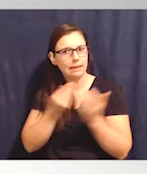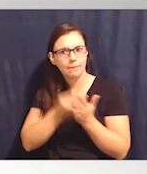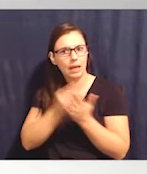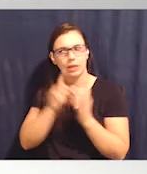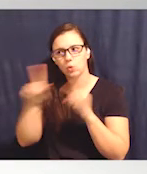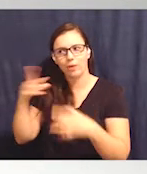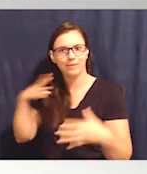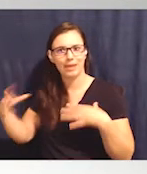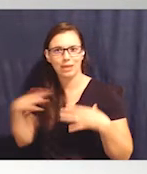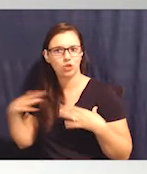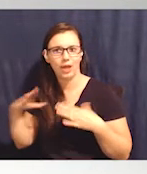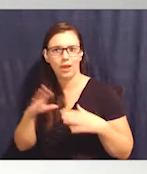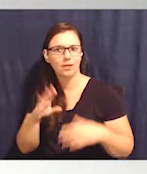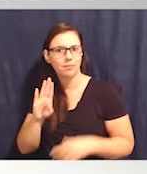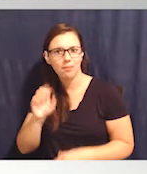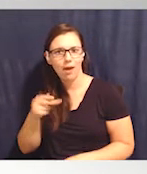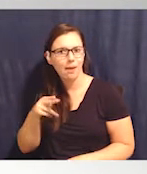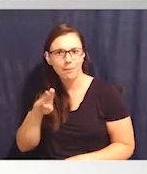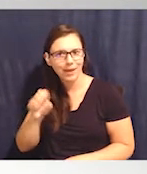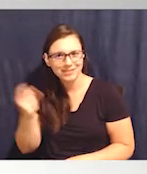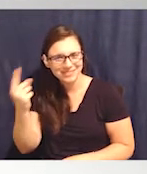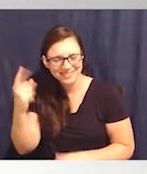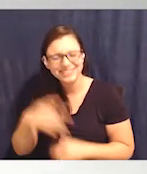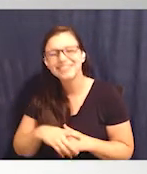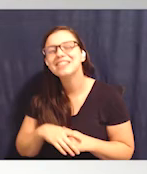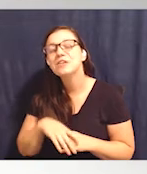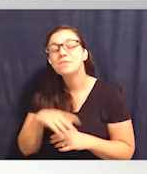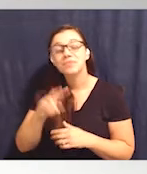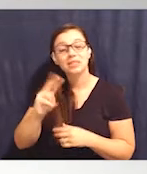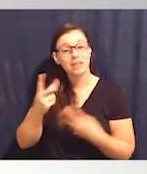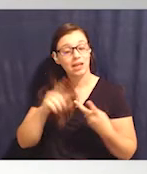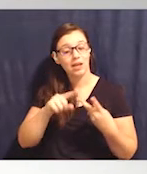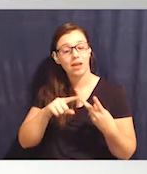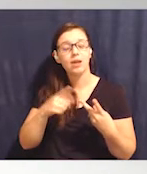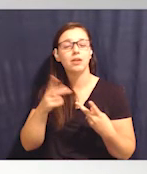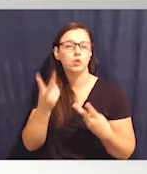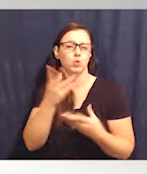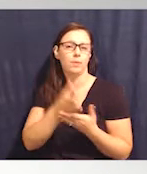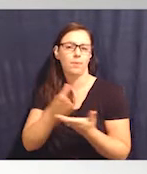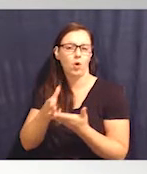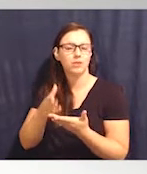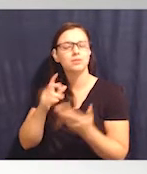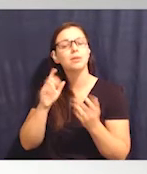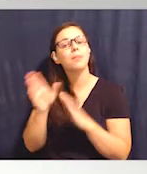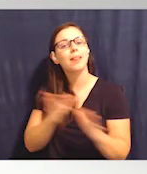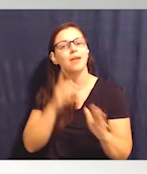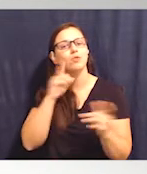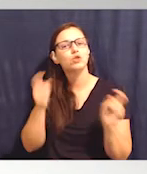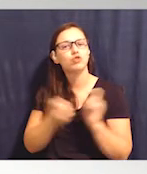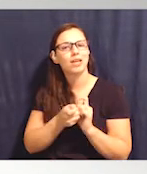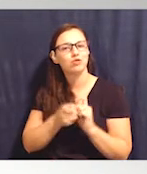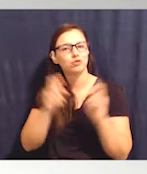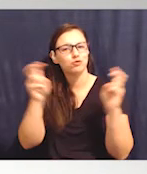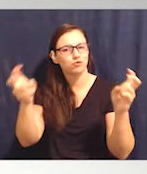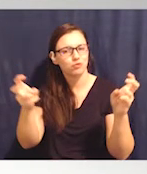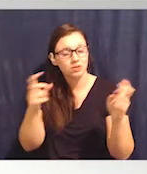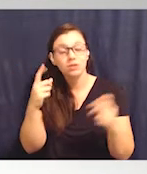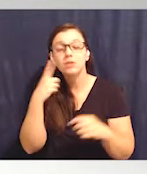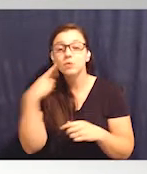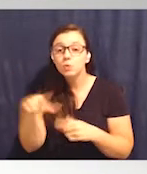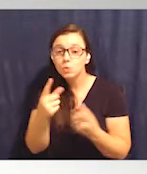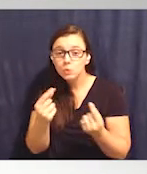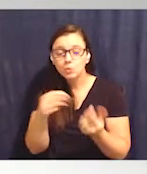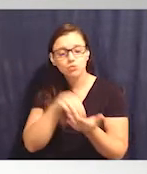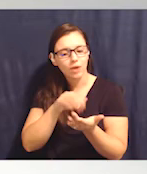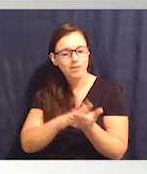is a two-parter called Plan for Change. That's for you to write down something out of this session that you can take home with you and